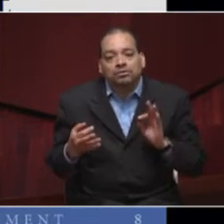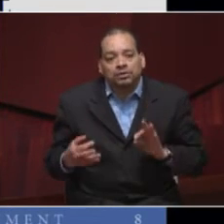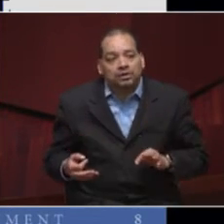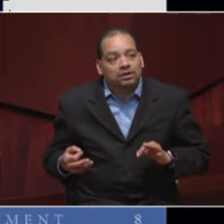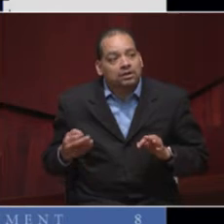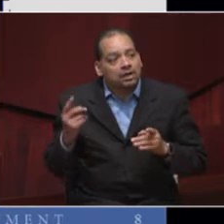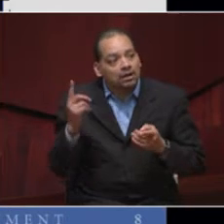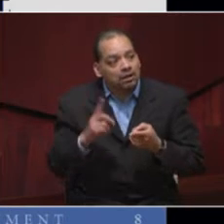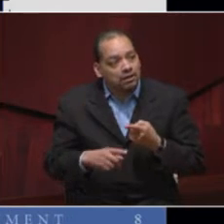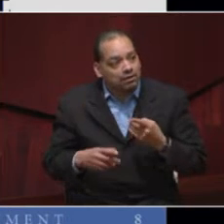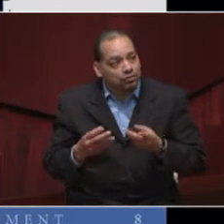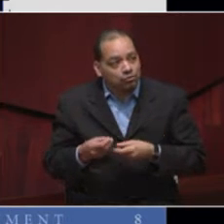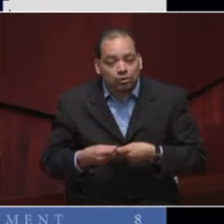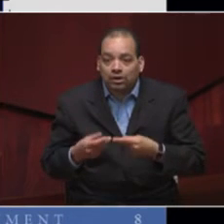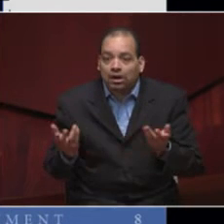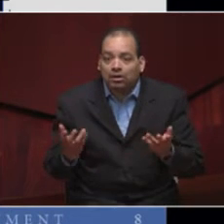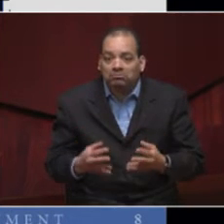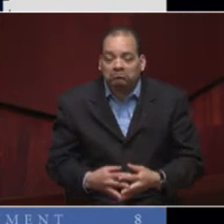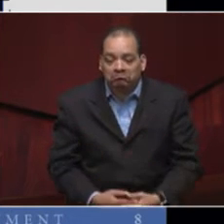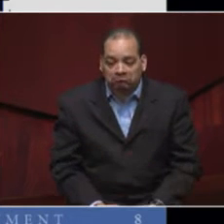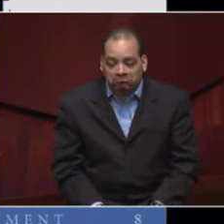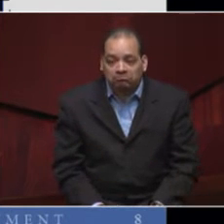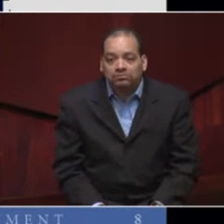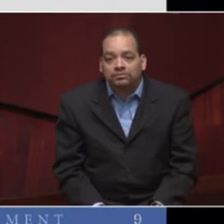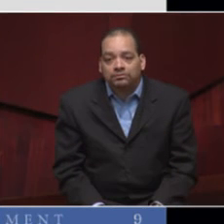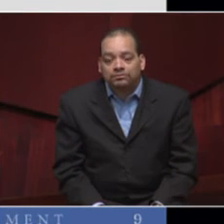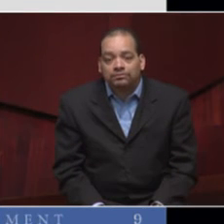it out. So that was how they created the fly sheet.